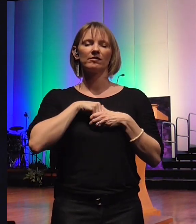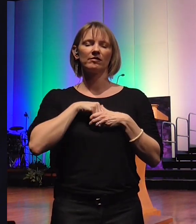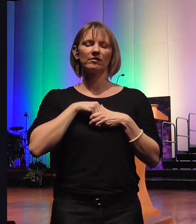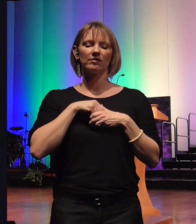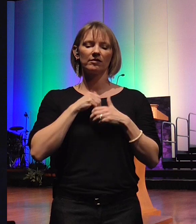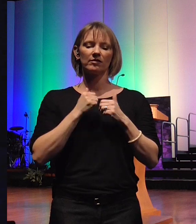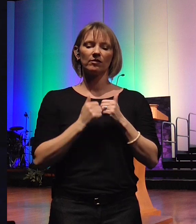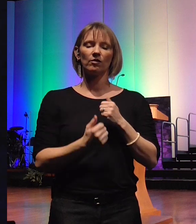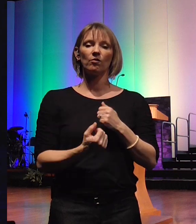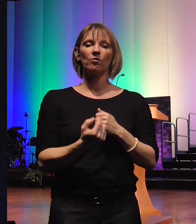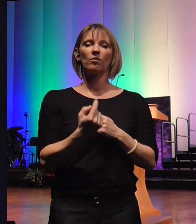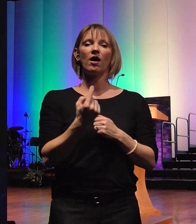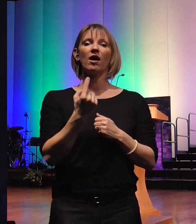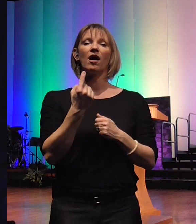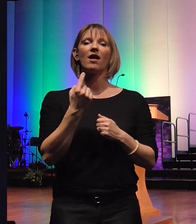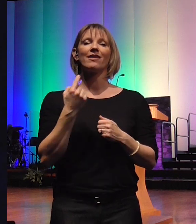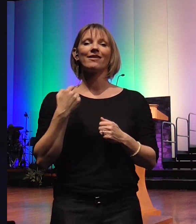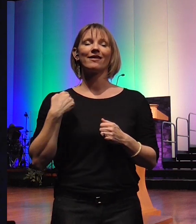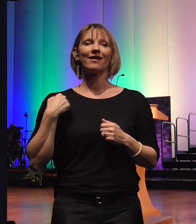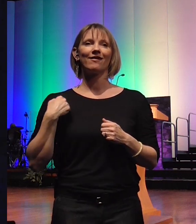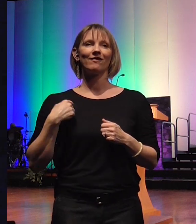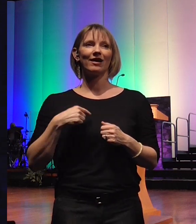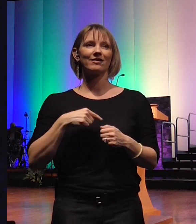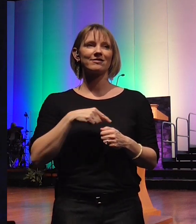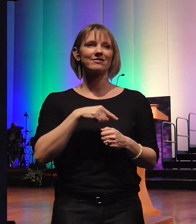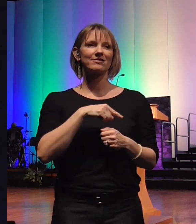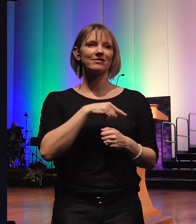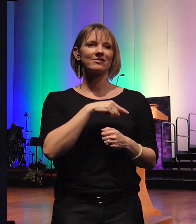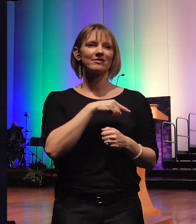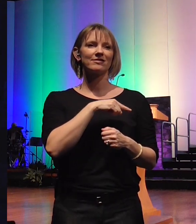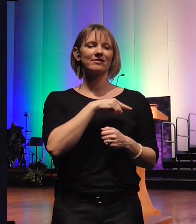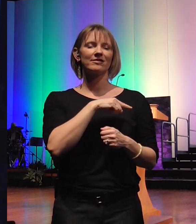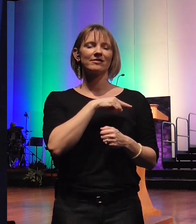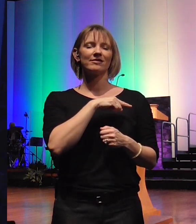every one of us